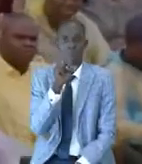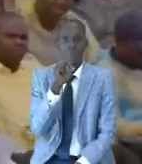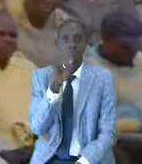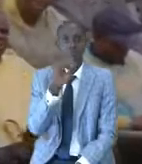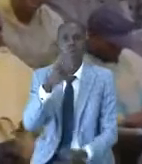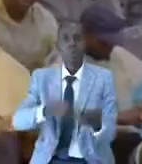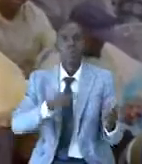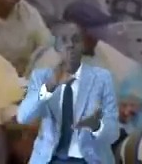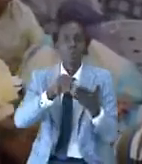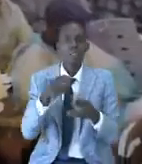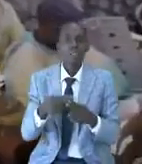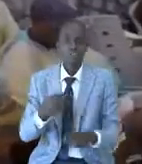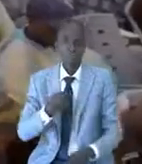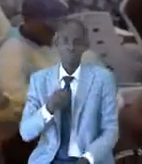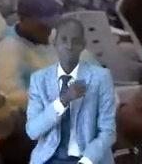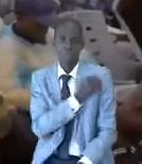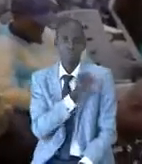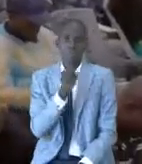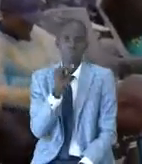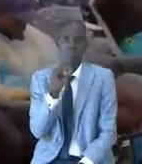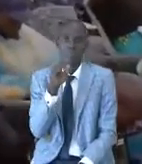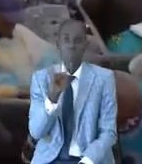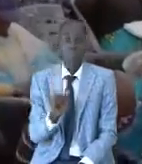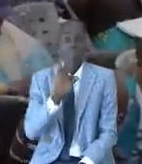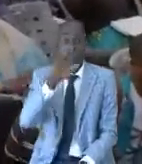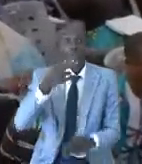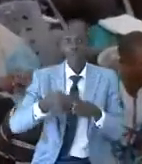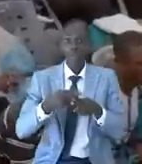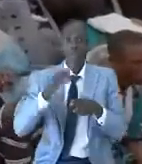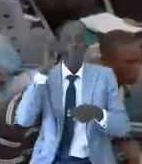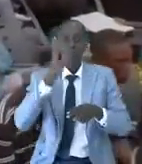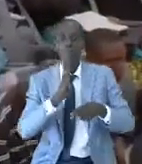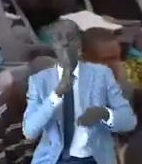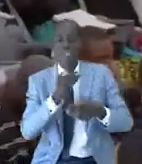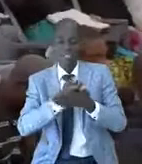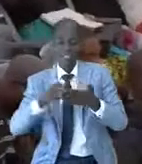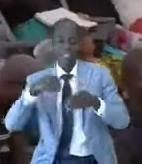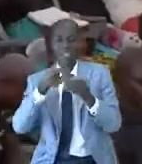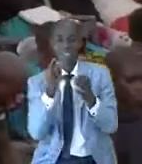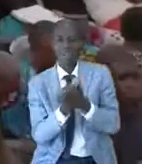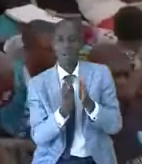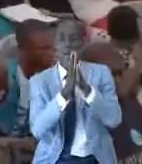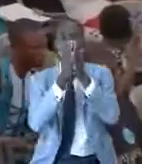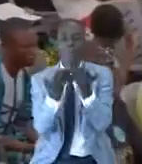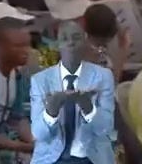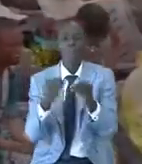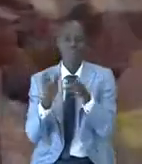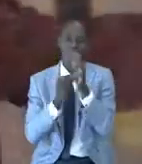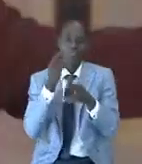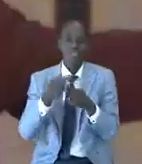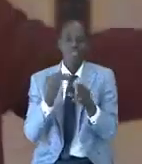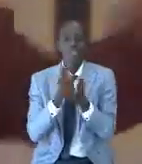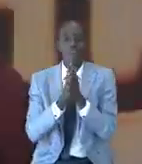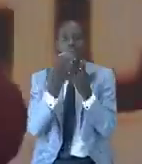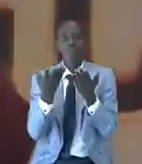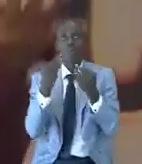your name? Your name will come into the book. The book of